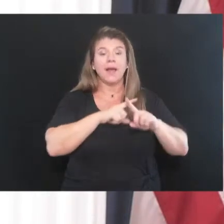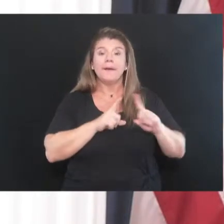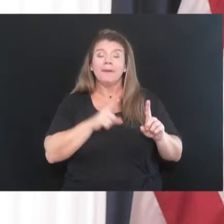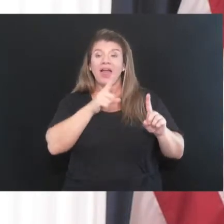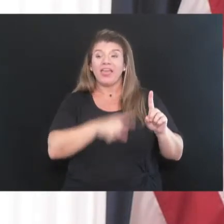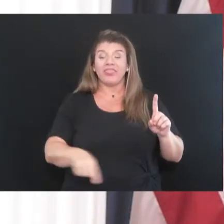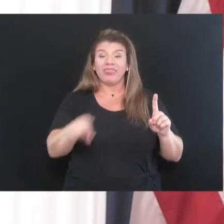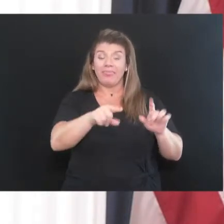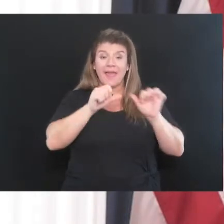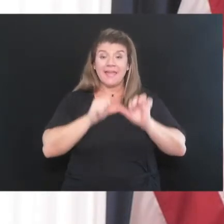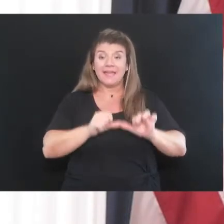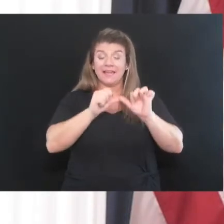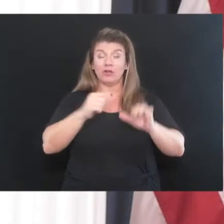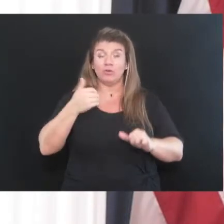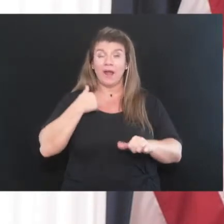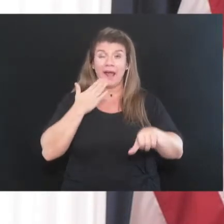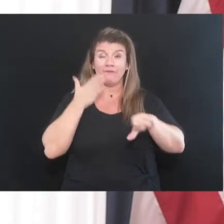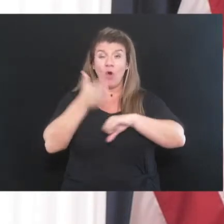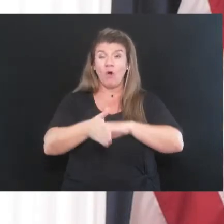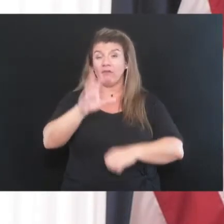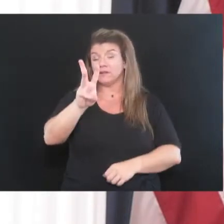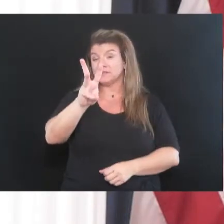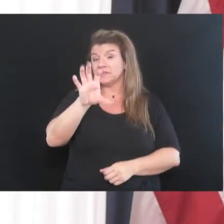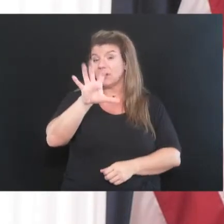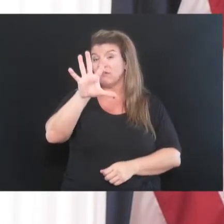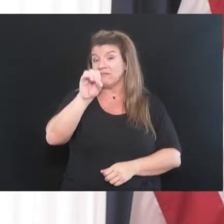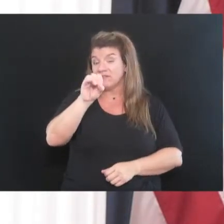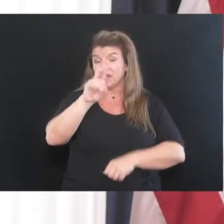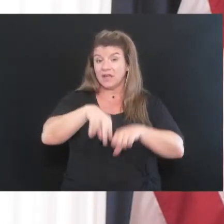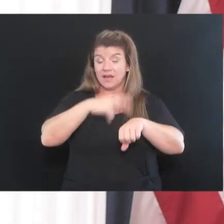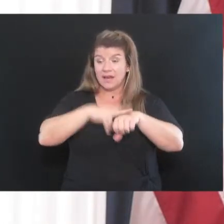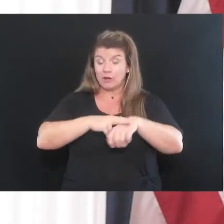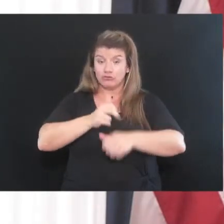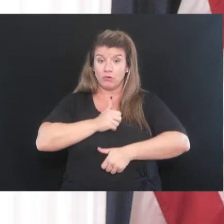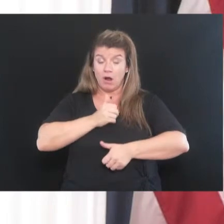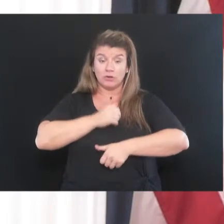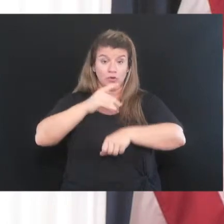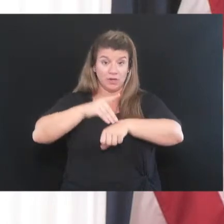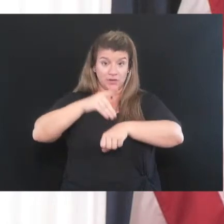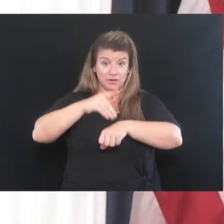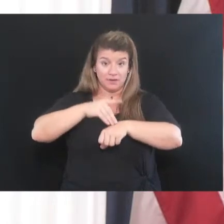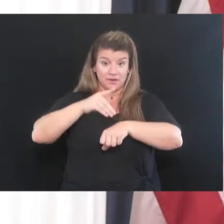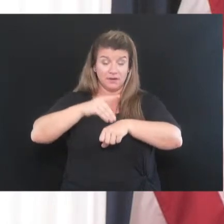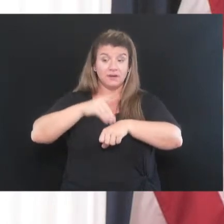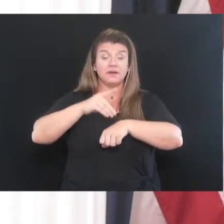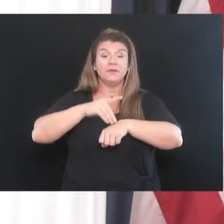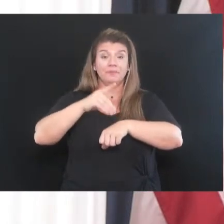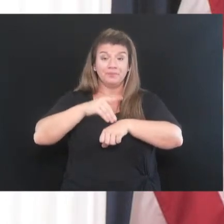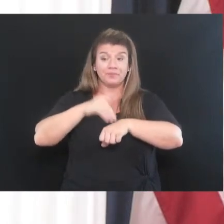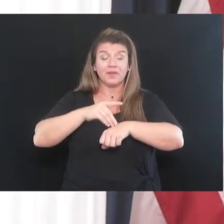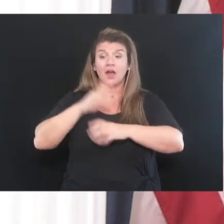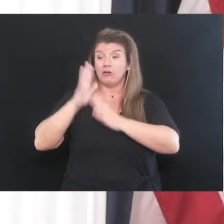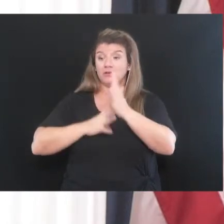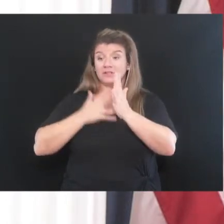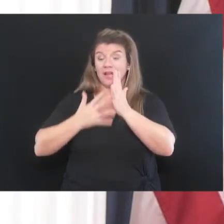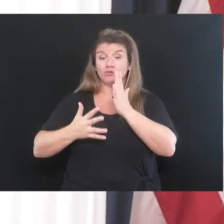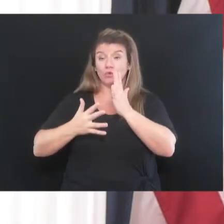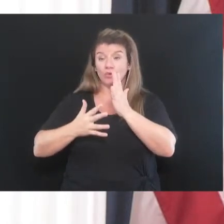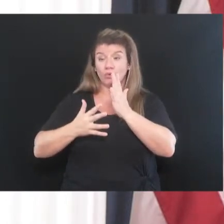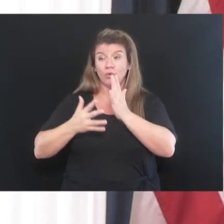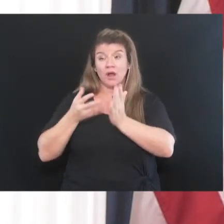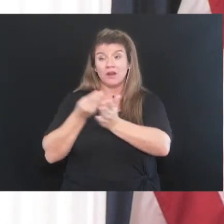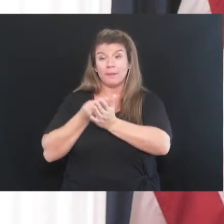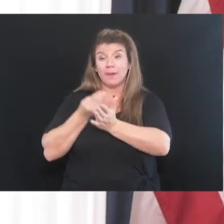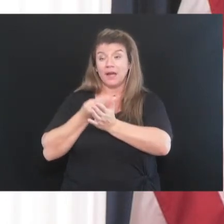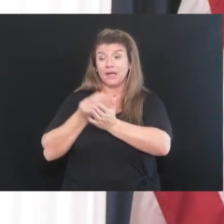to have over 650 National Guardsmen on duty and are scheduled to be funded through the